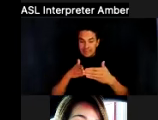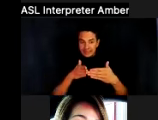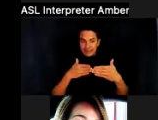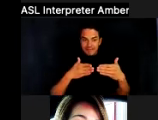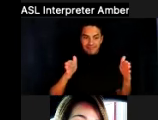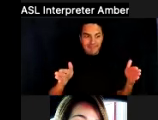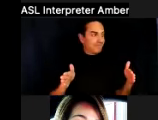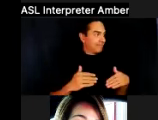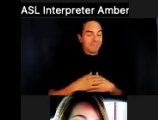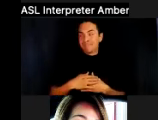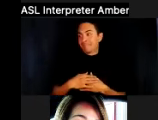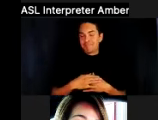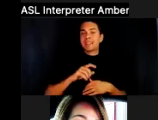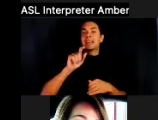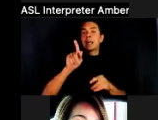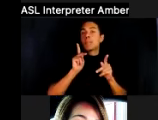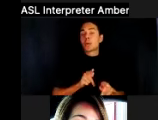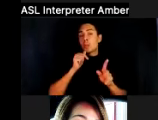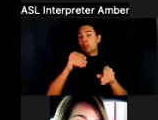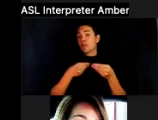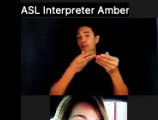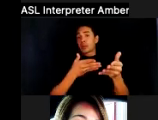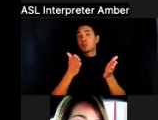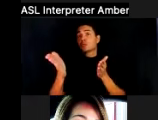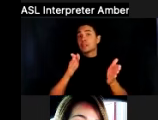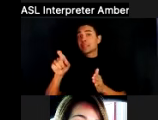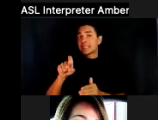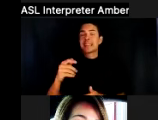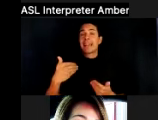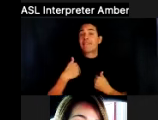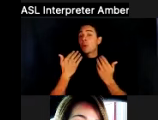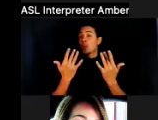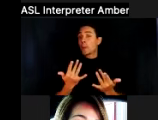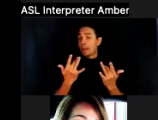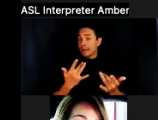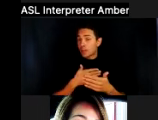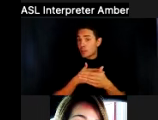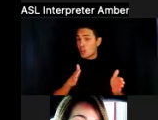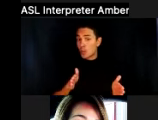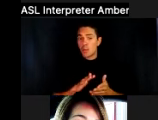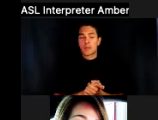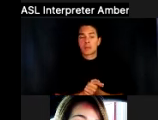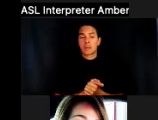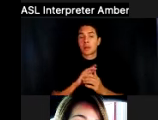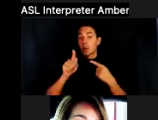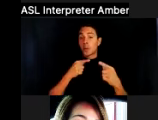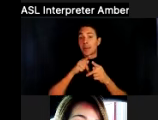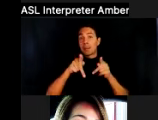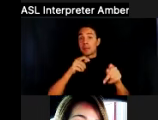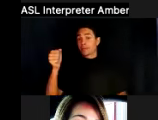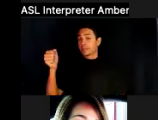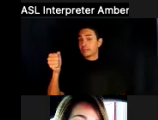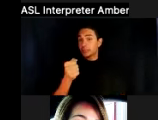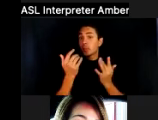provide the services that they need? Is there a waiting room? When folks are sitting waiting